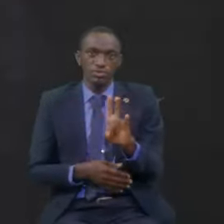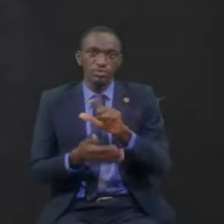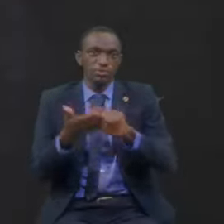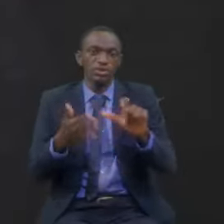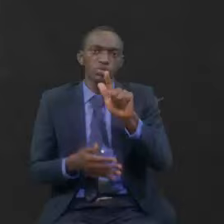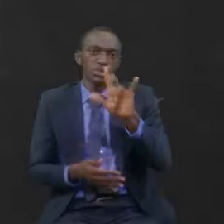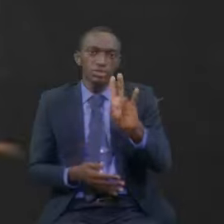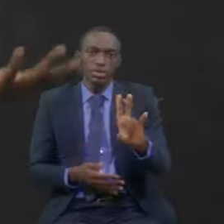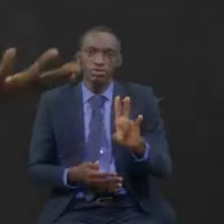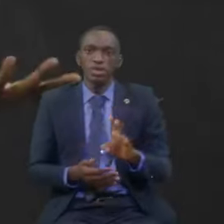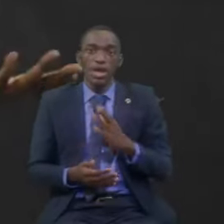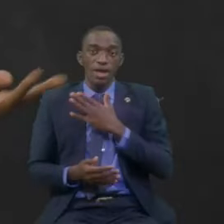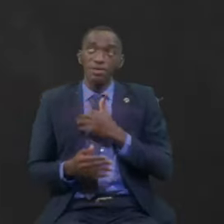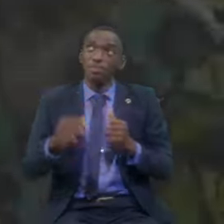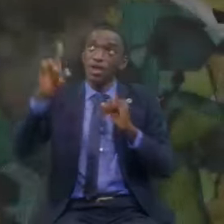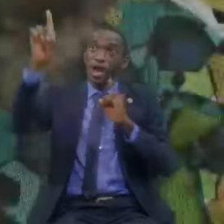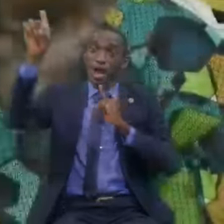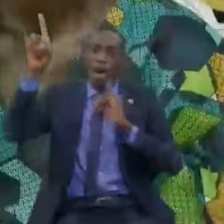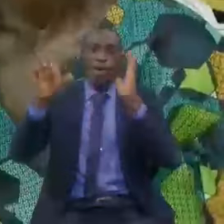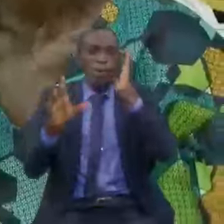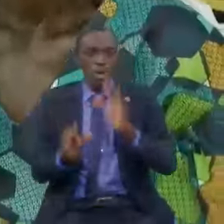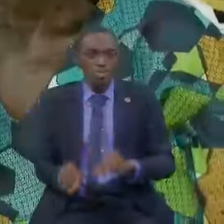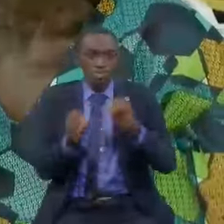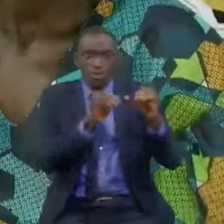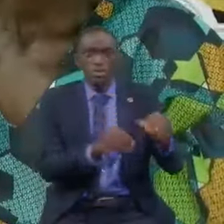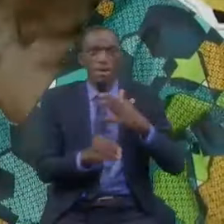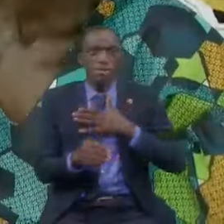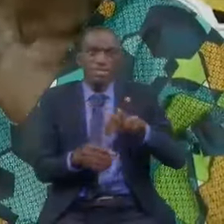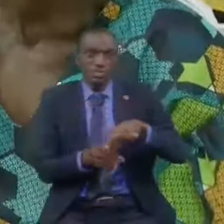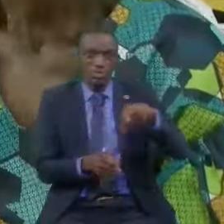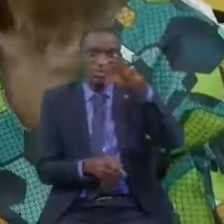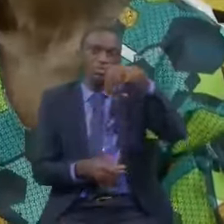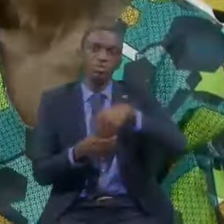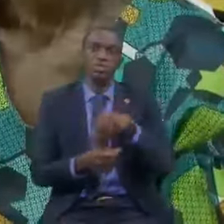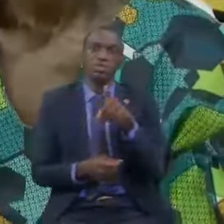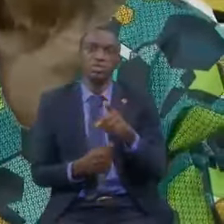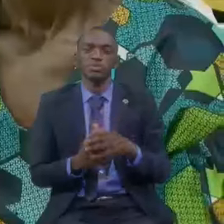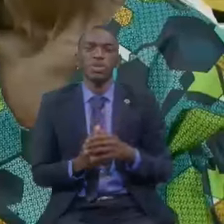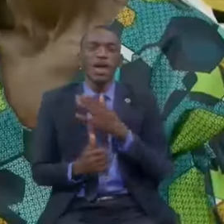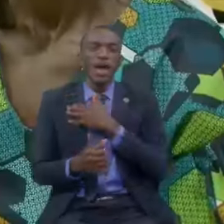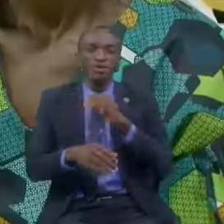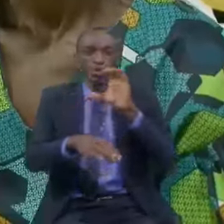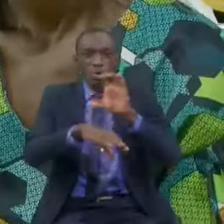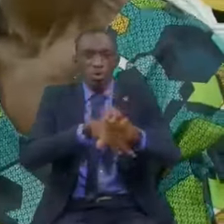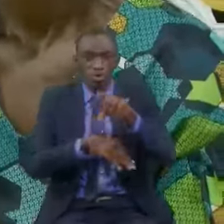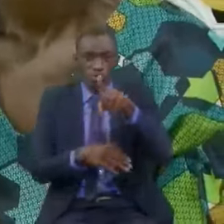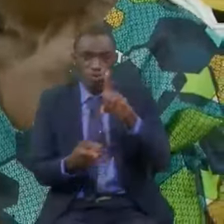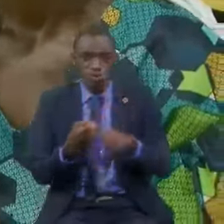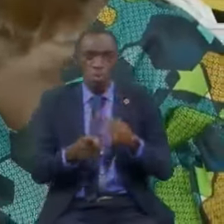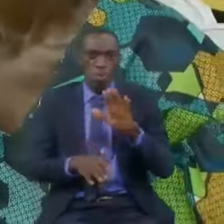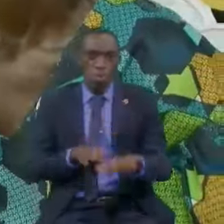will put my spirit within you and cause you to walk in